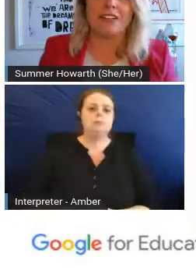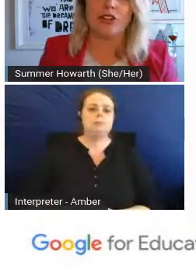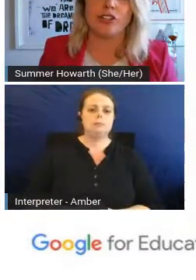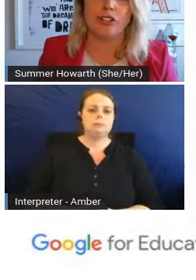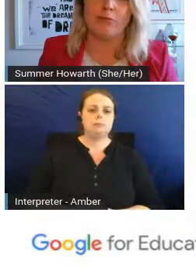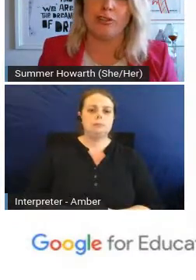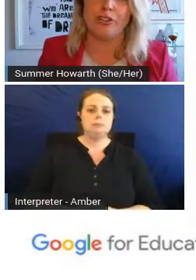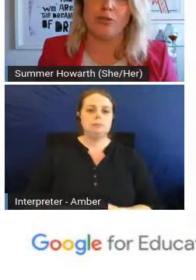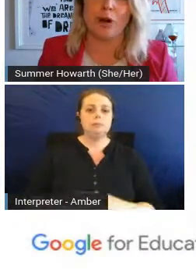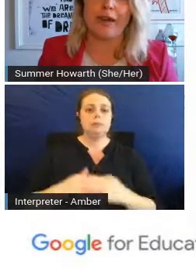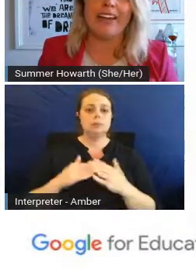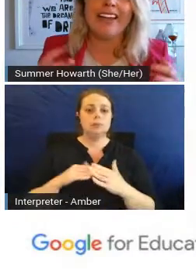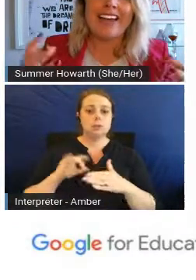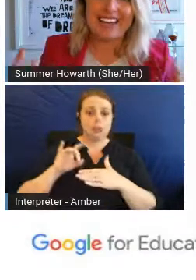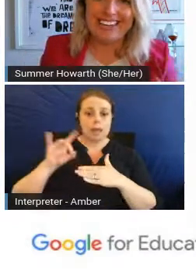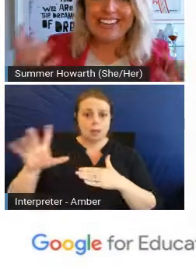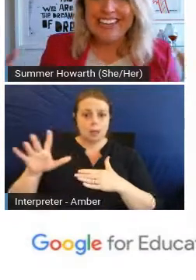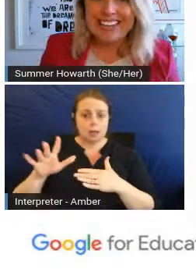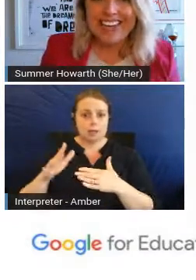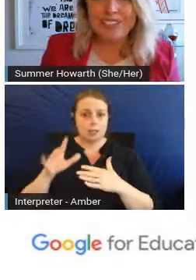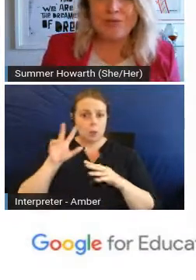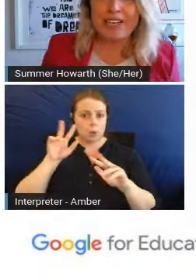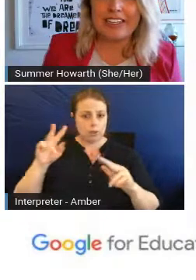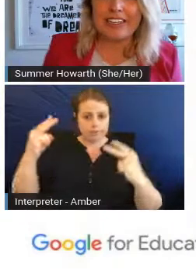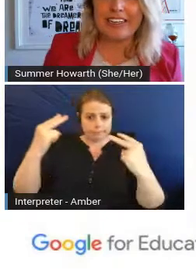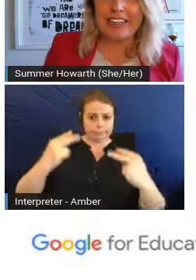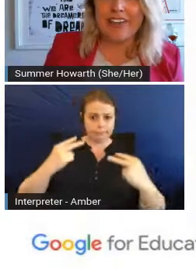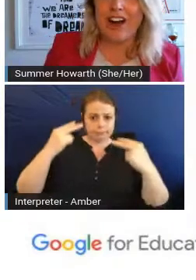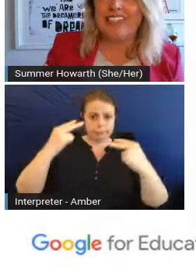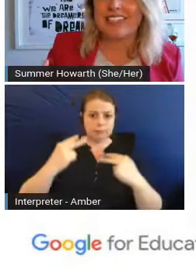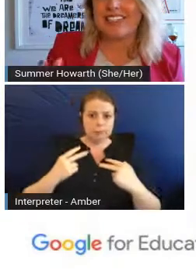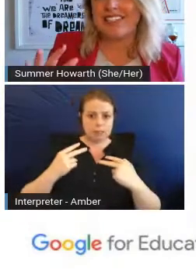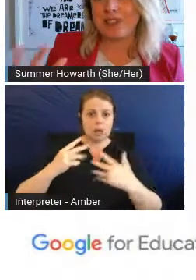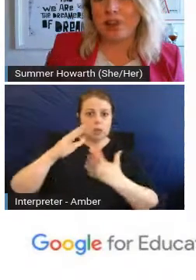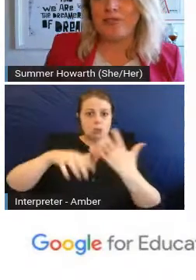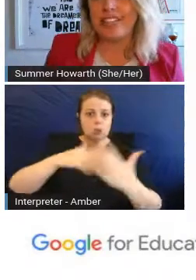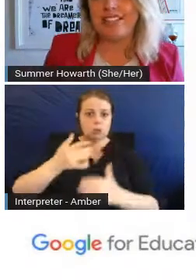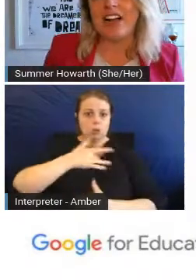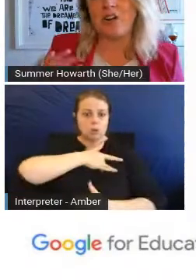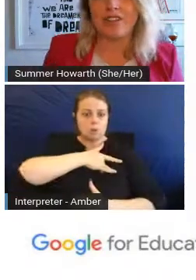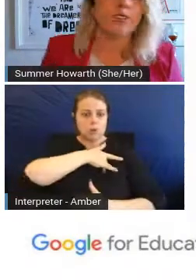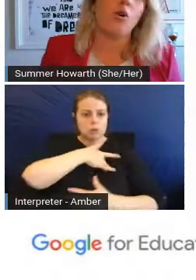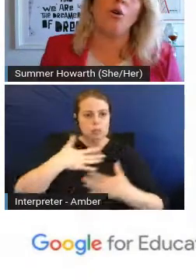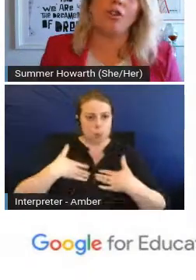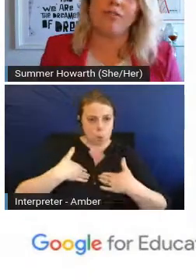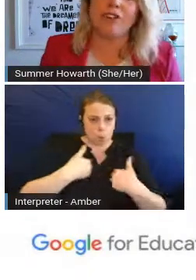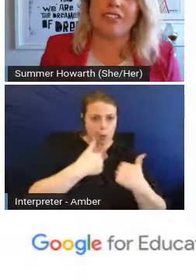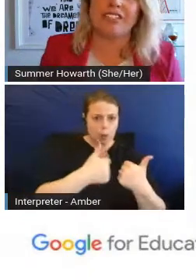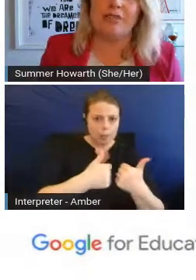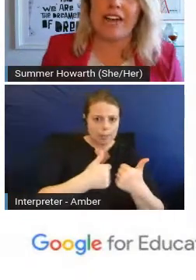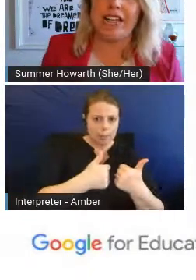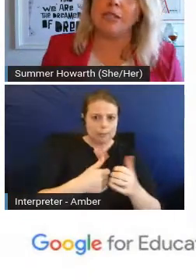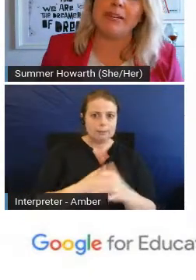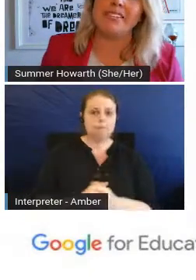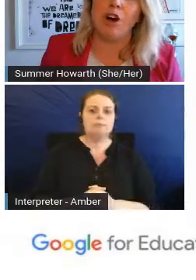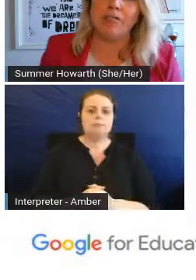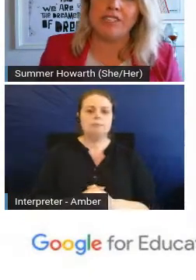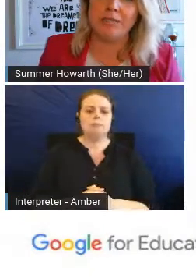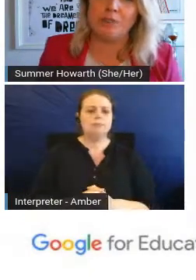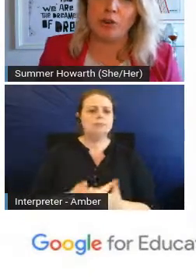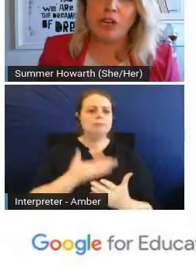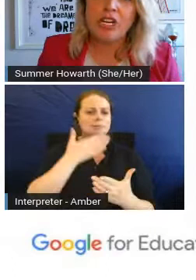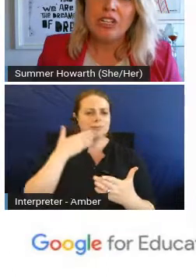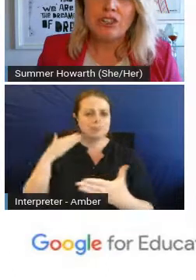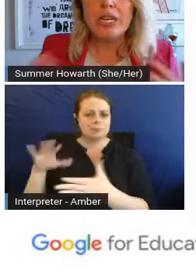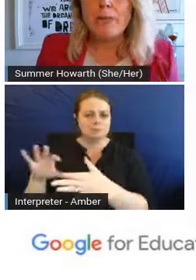well-being, our social emotional well-being. Again, that's really nicely surfaced across all of those different elements of